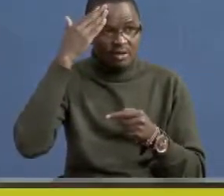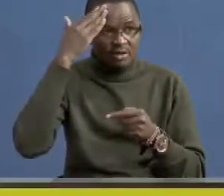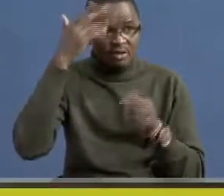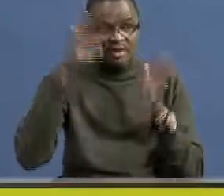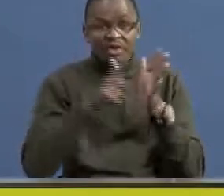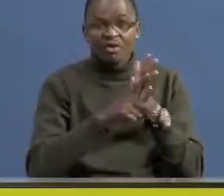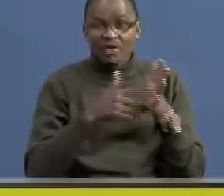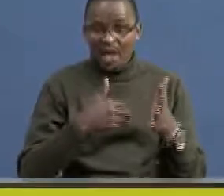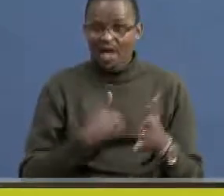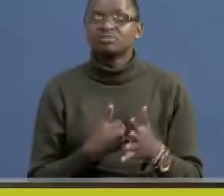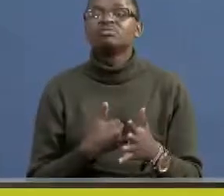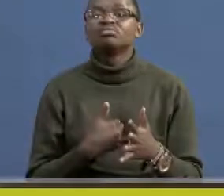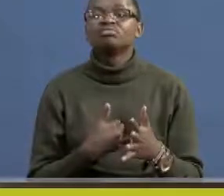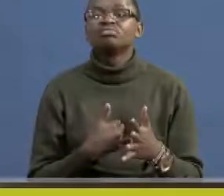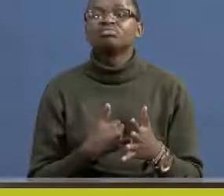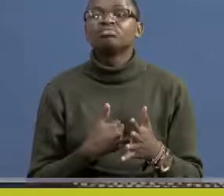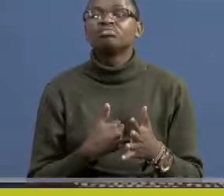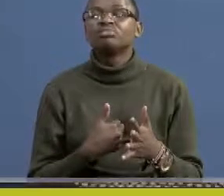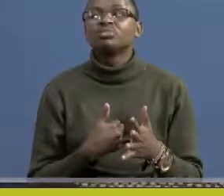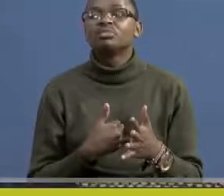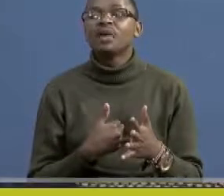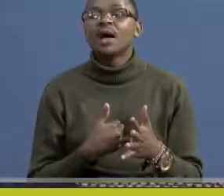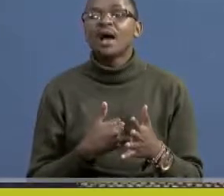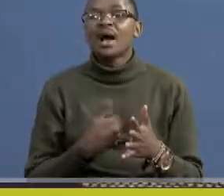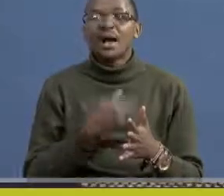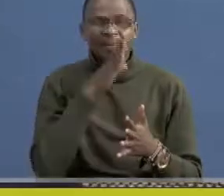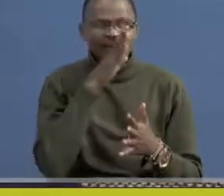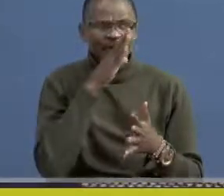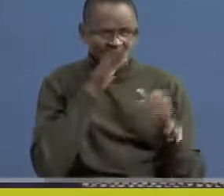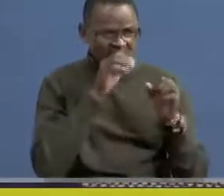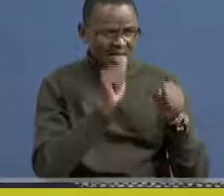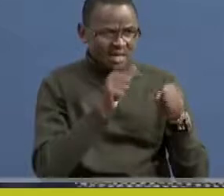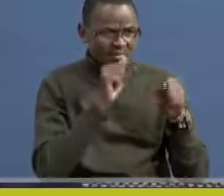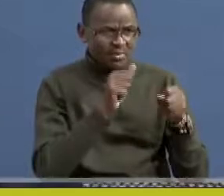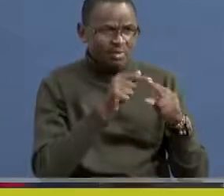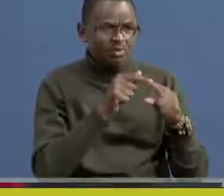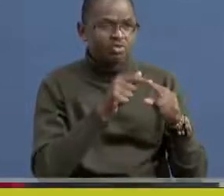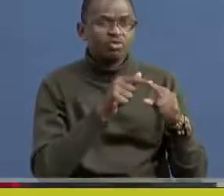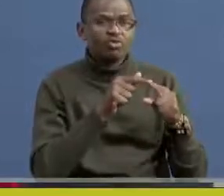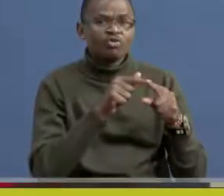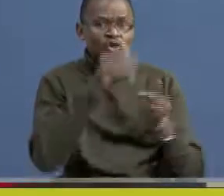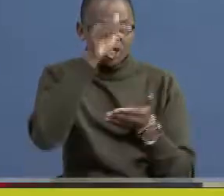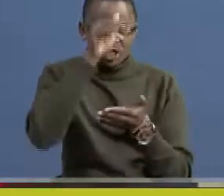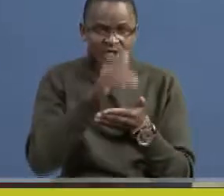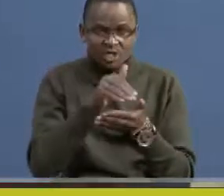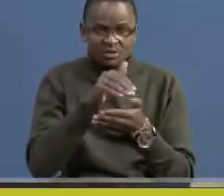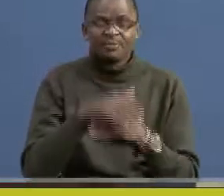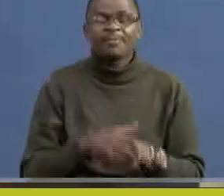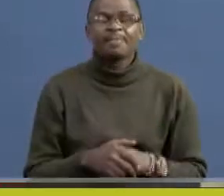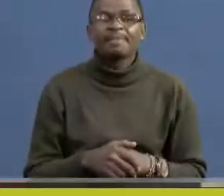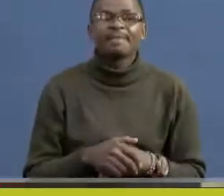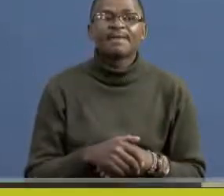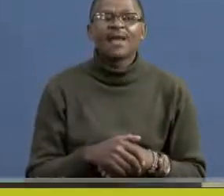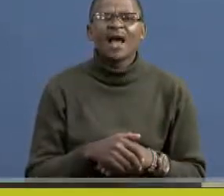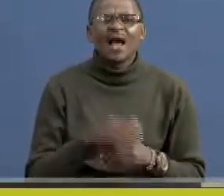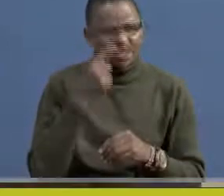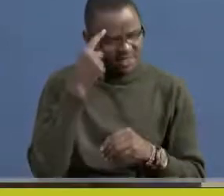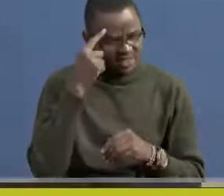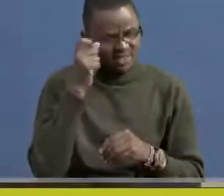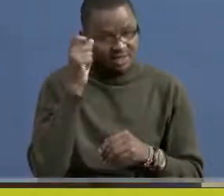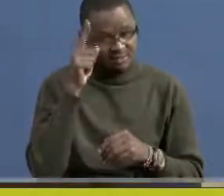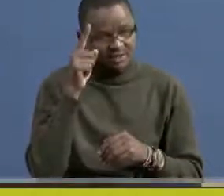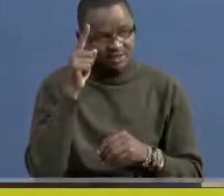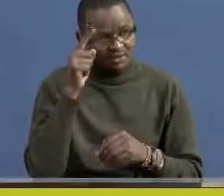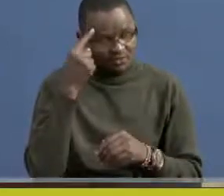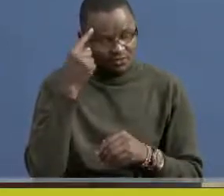laws that we have been able to contain them. I think it's an understandable